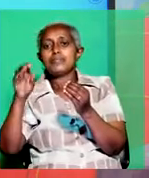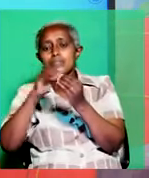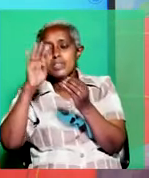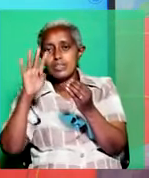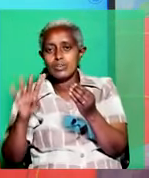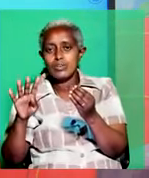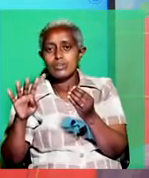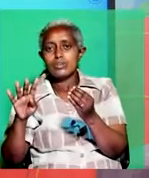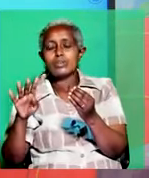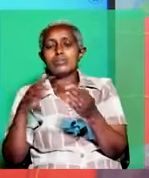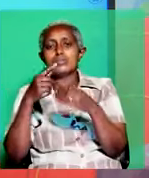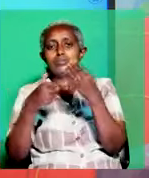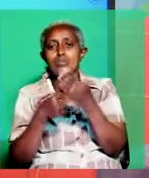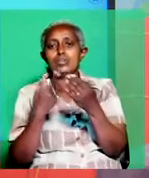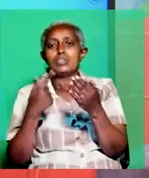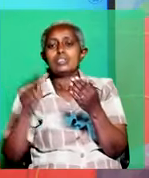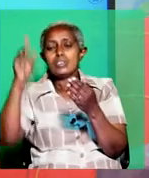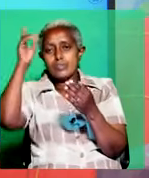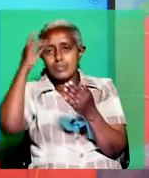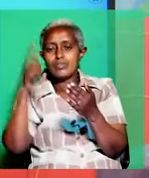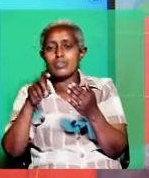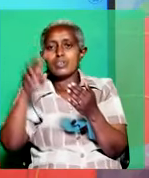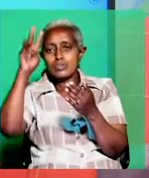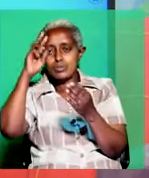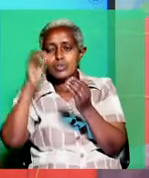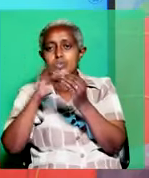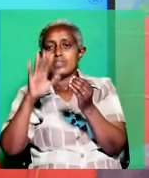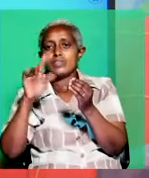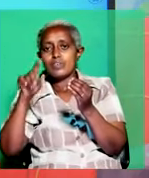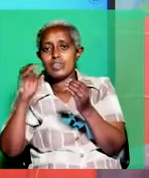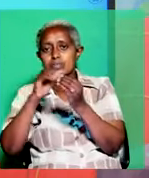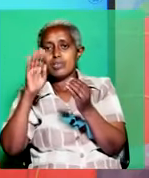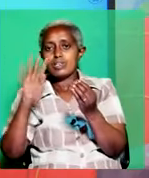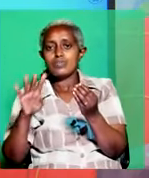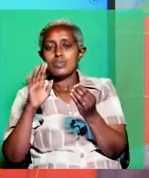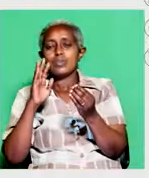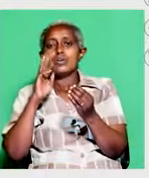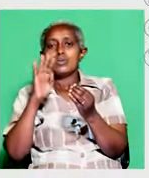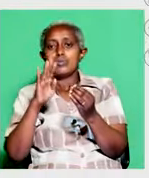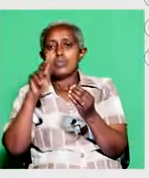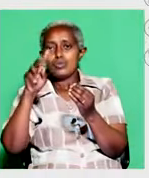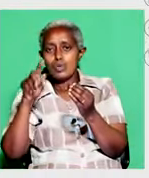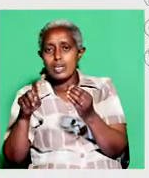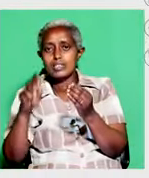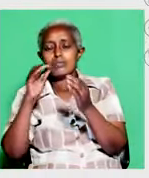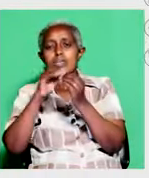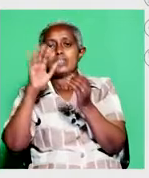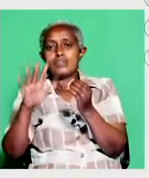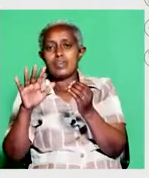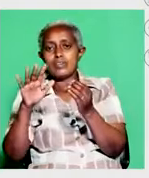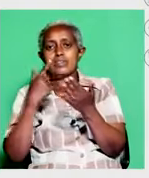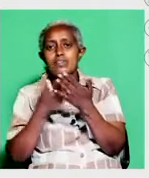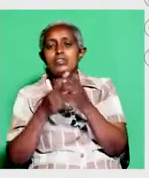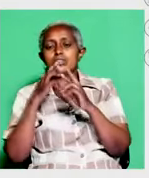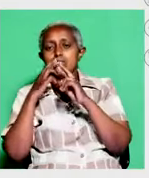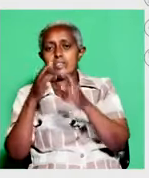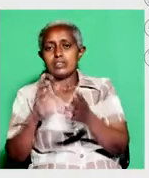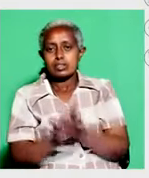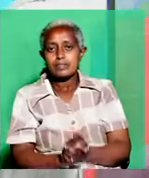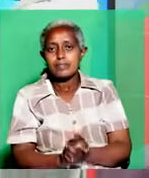4. So the derivative of x squared plus 5x plus 4 will be this 2x plus 5. So this is the answer.